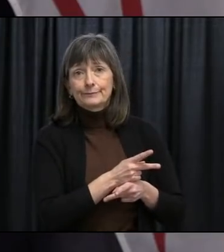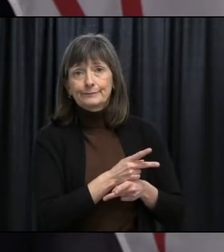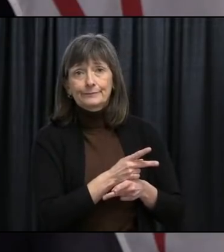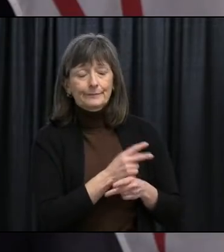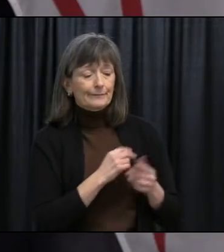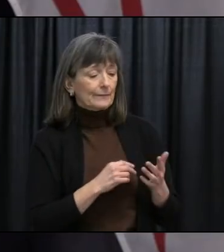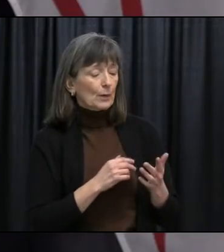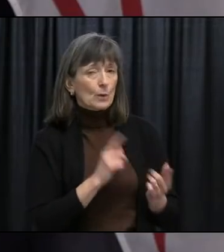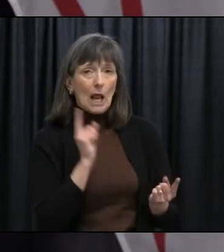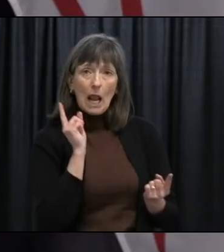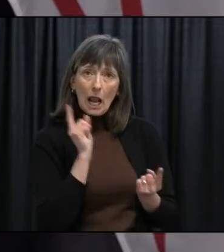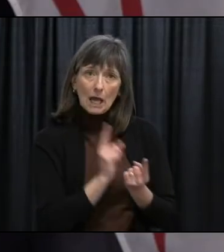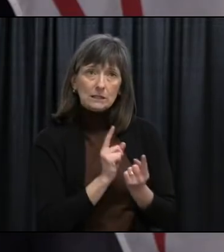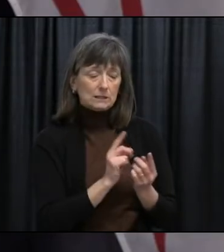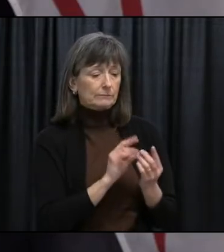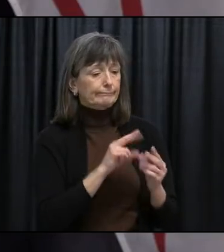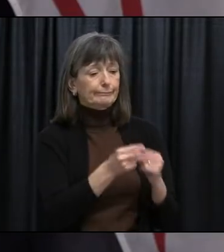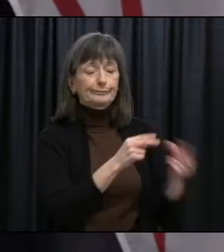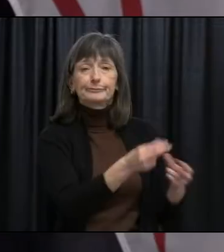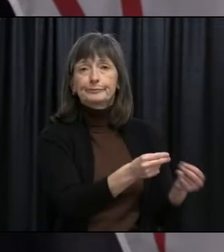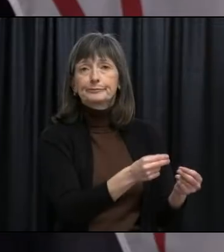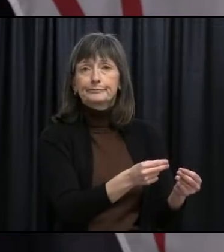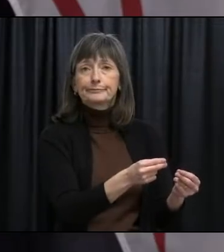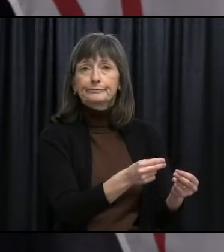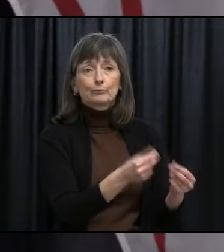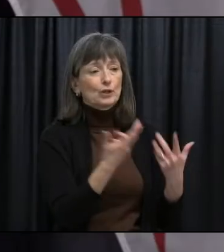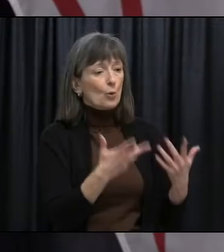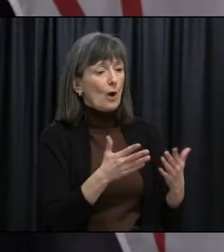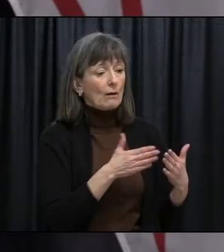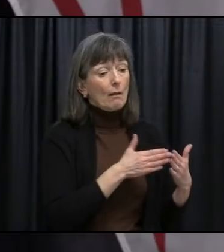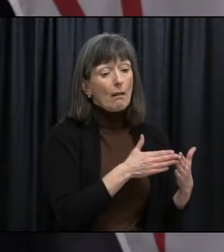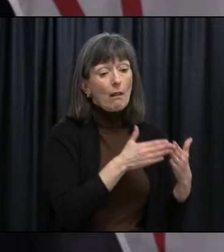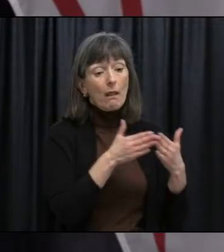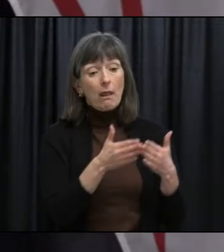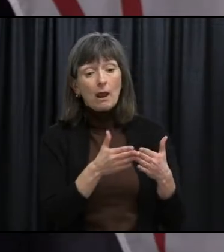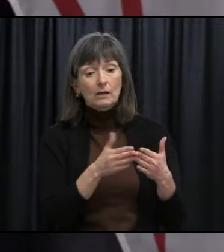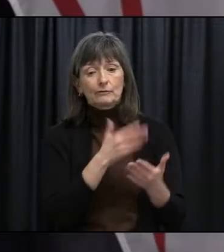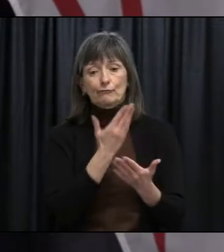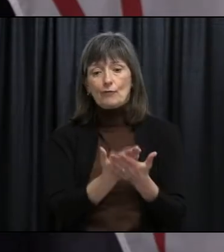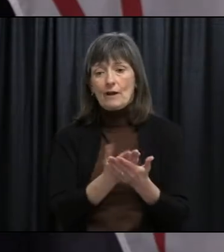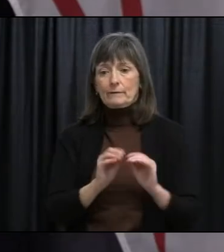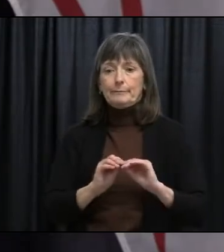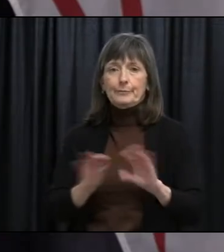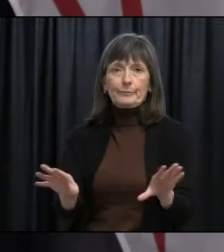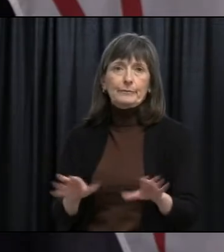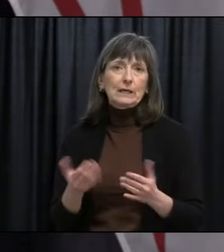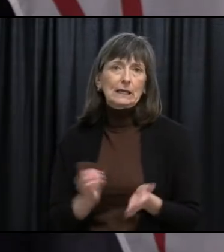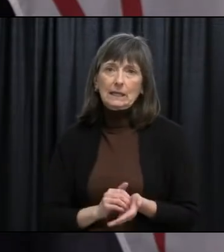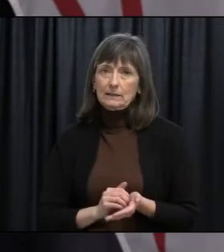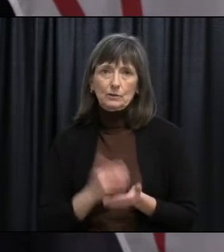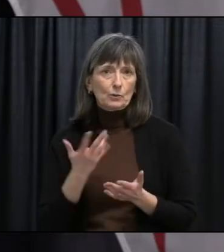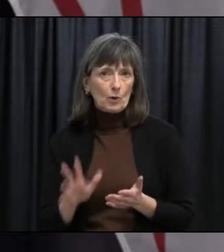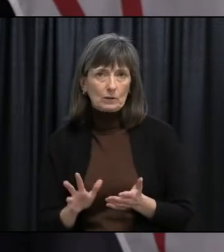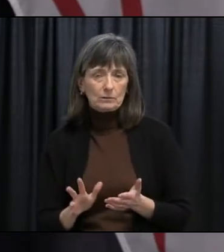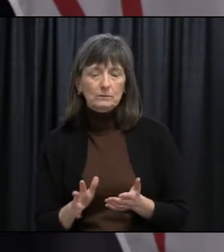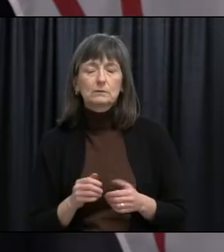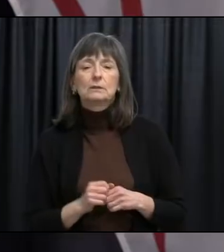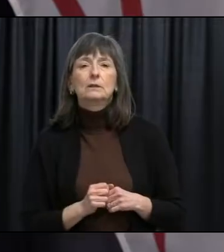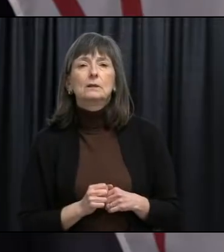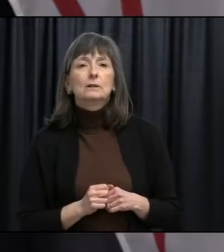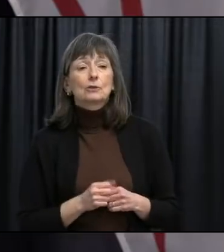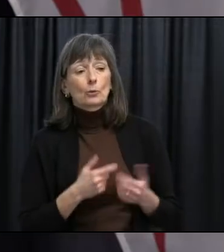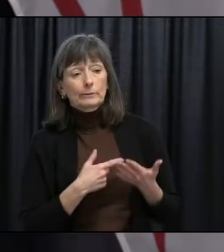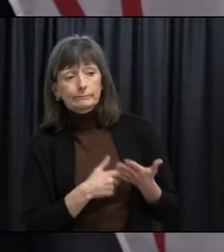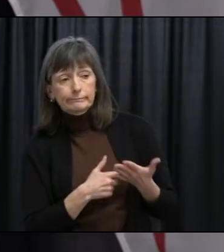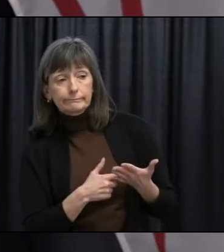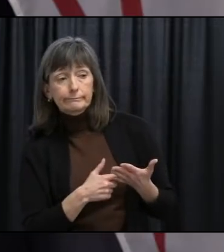risk of, especially the variants of getting back into the province. So we have had discussions with Marine Atlantic and